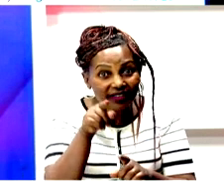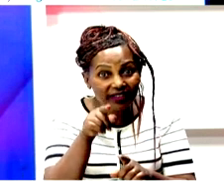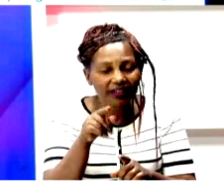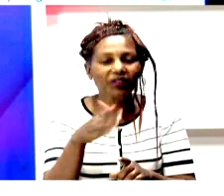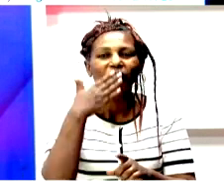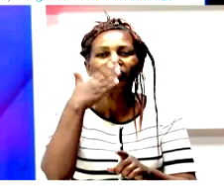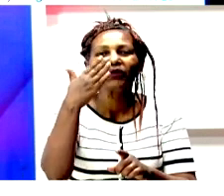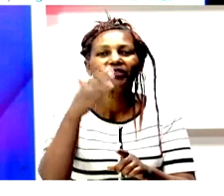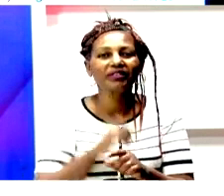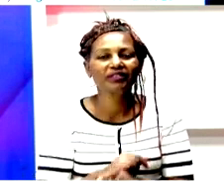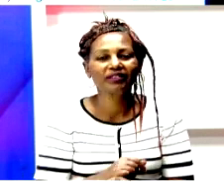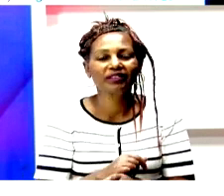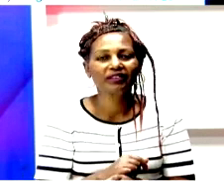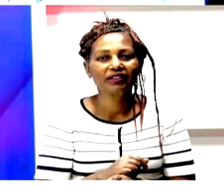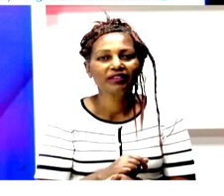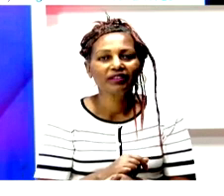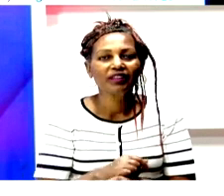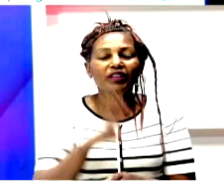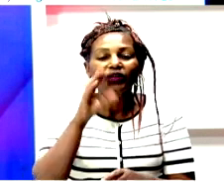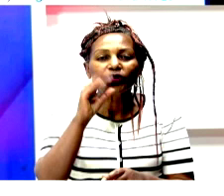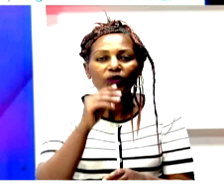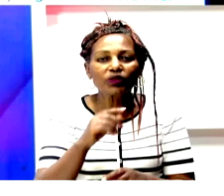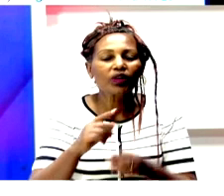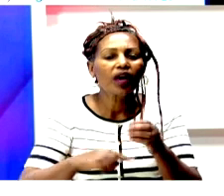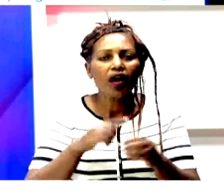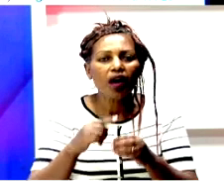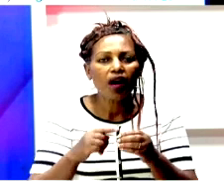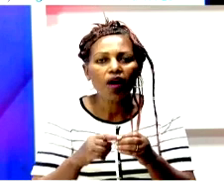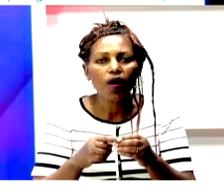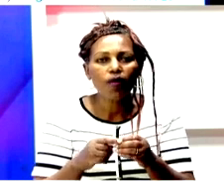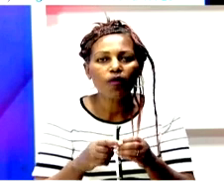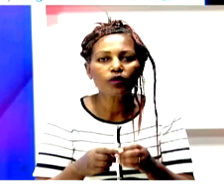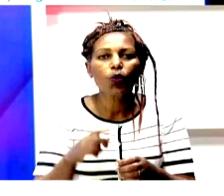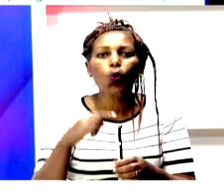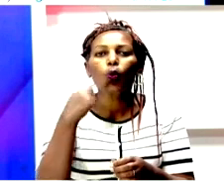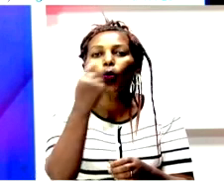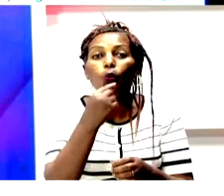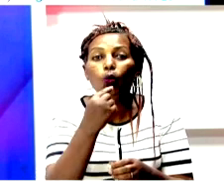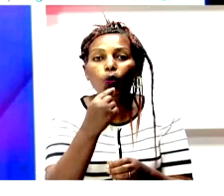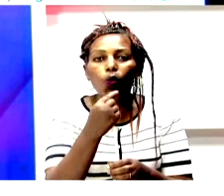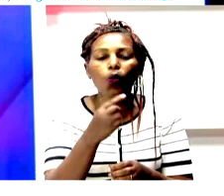Fantastic. It talks about who or what eats grass.